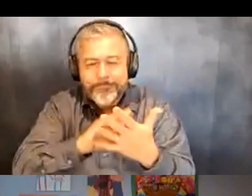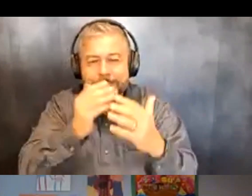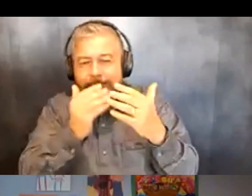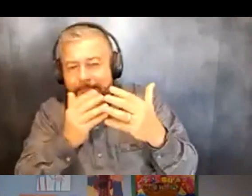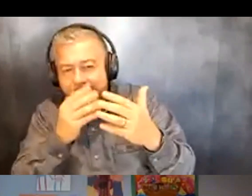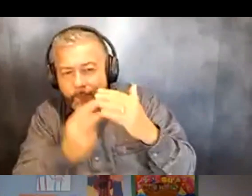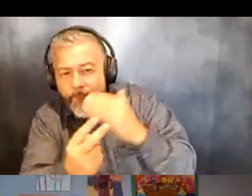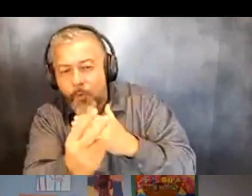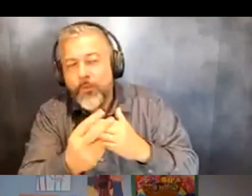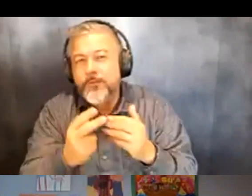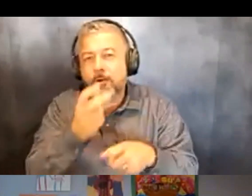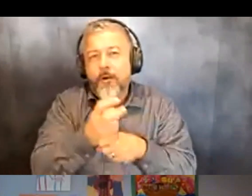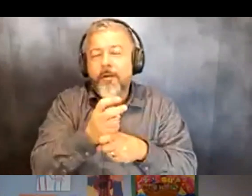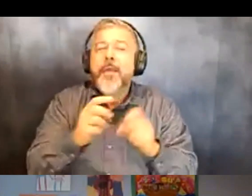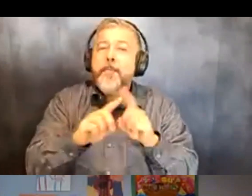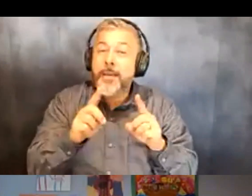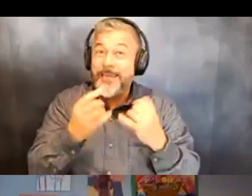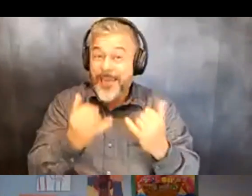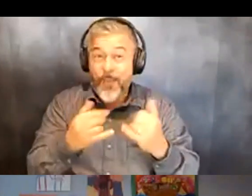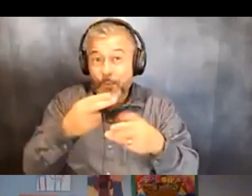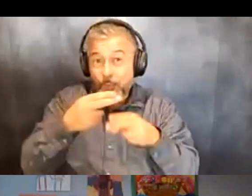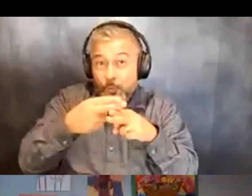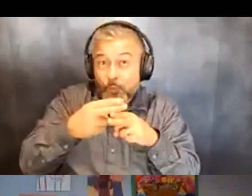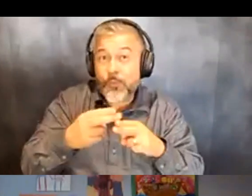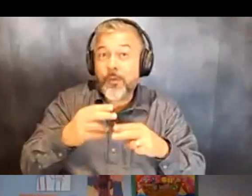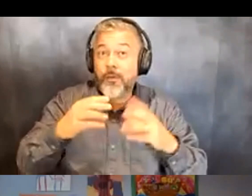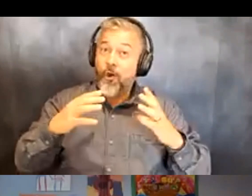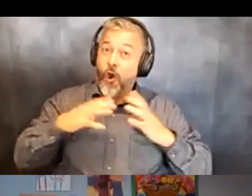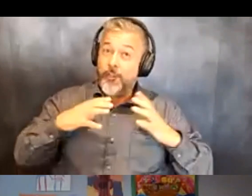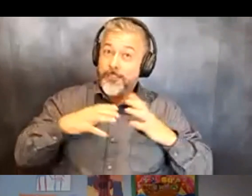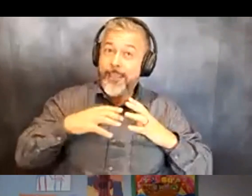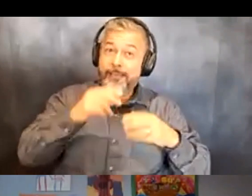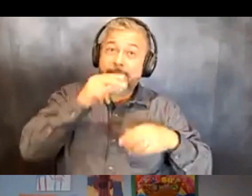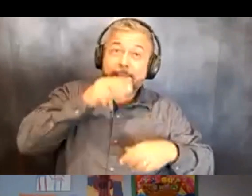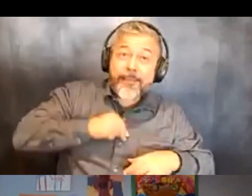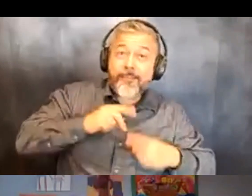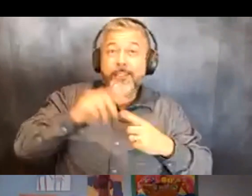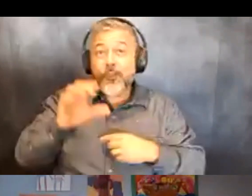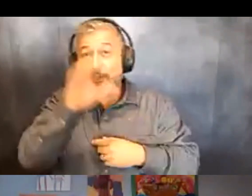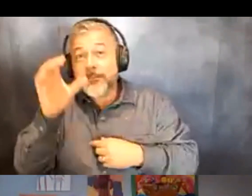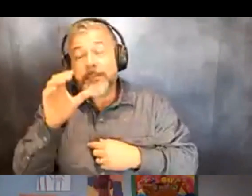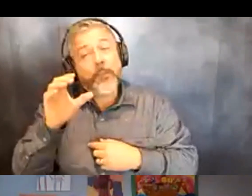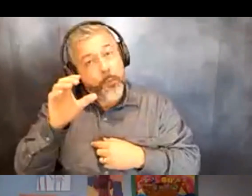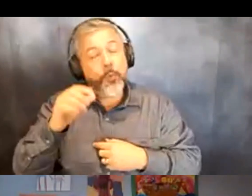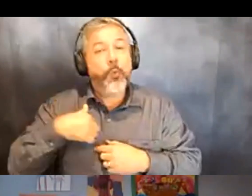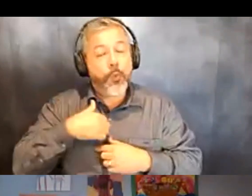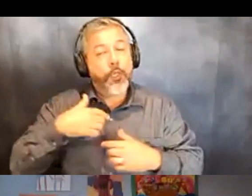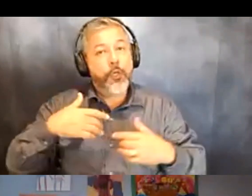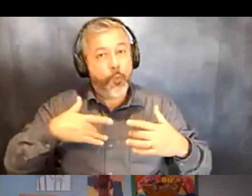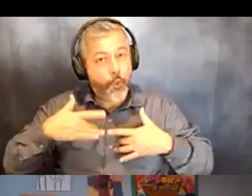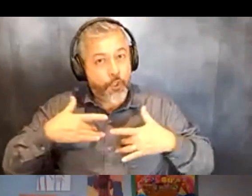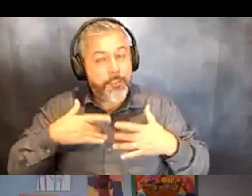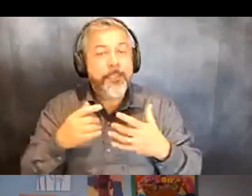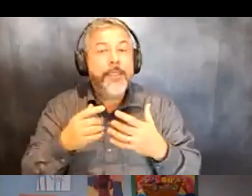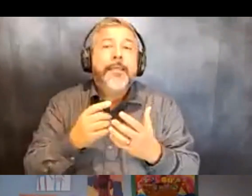the holidays, we are worried about what is going to happen with cases and with those parts of California that